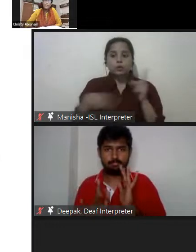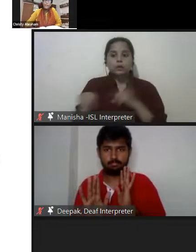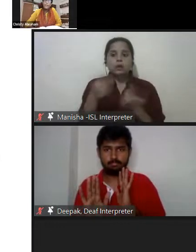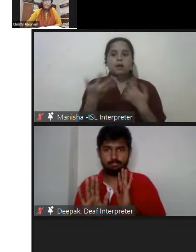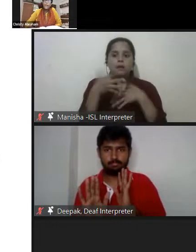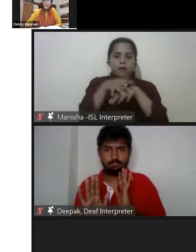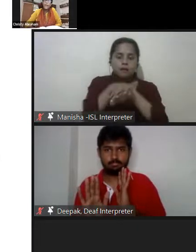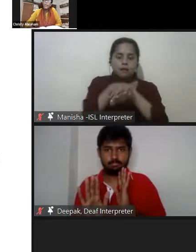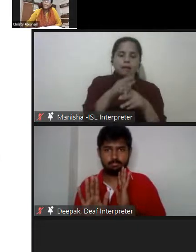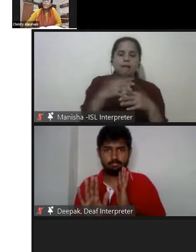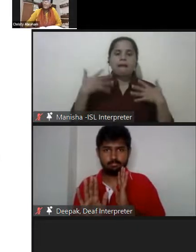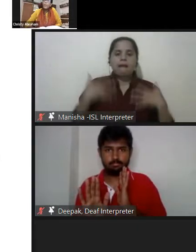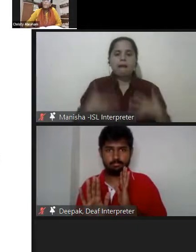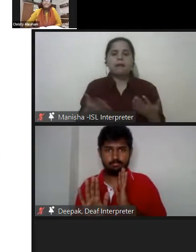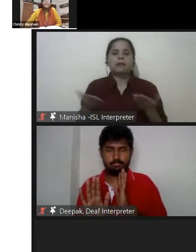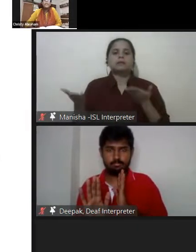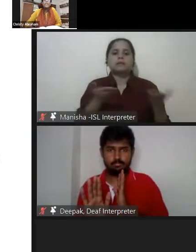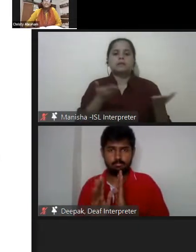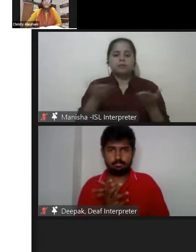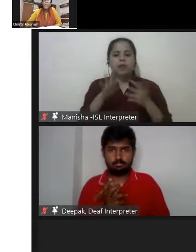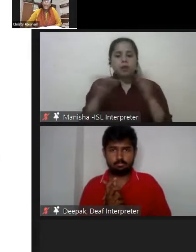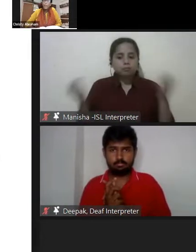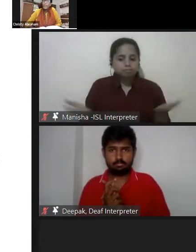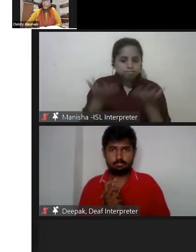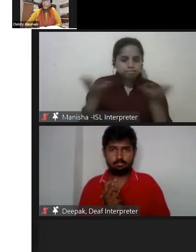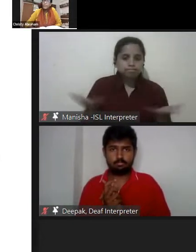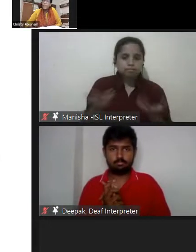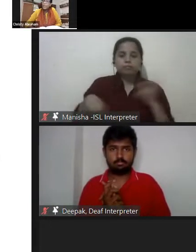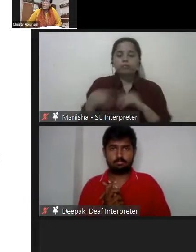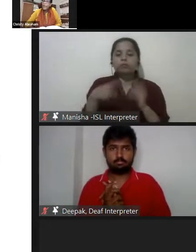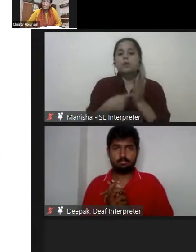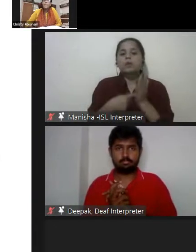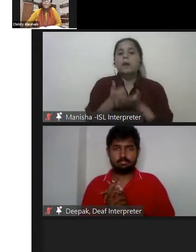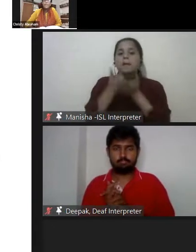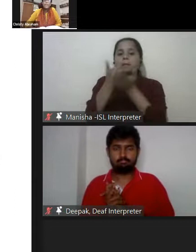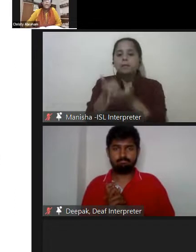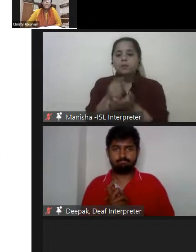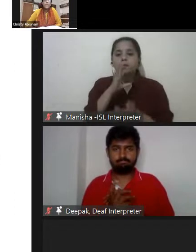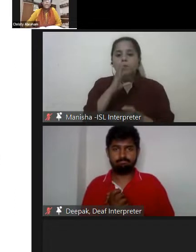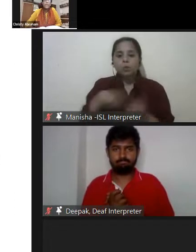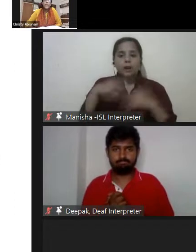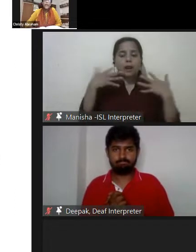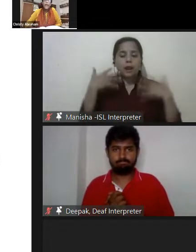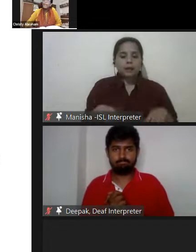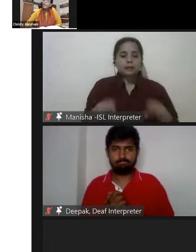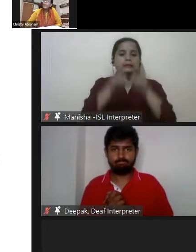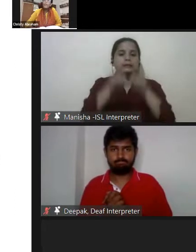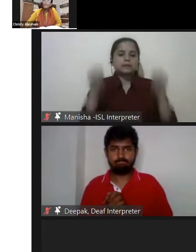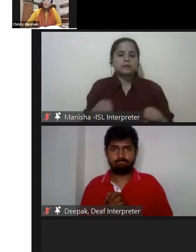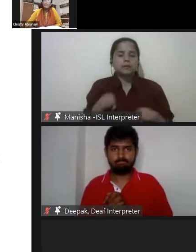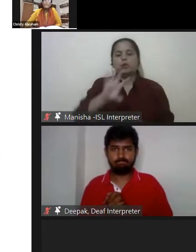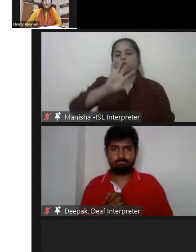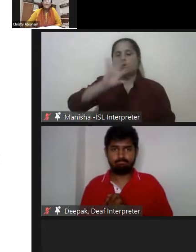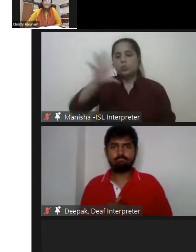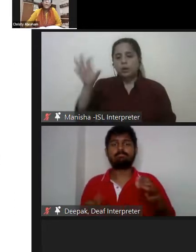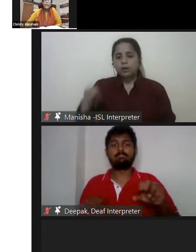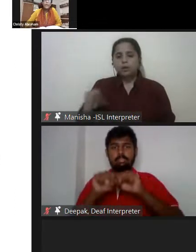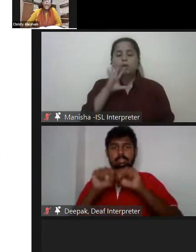health services. It promotes the integration of rehabilitation within the health system in countries and